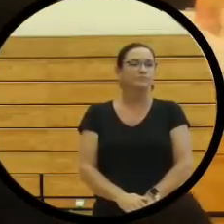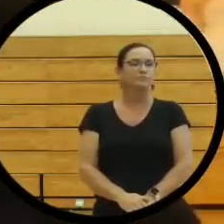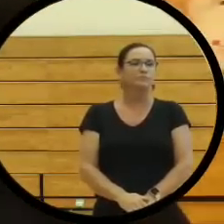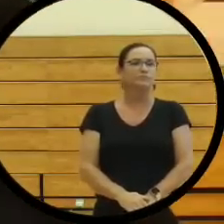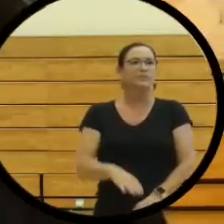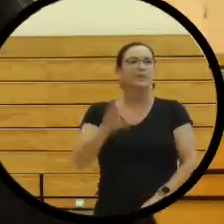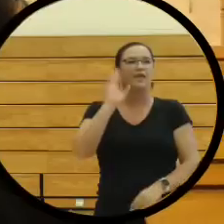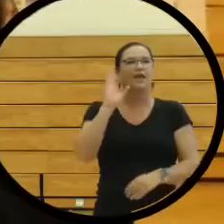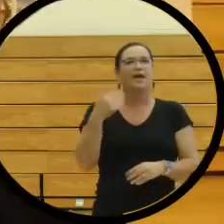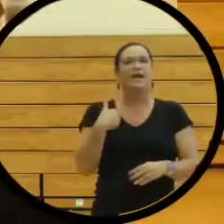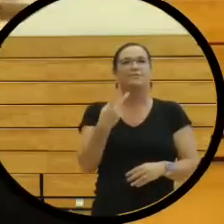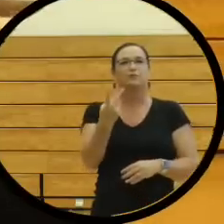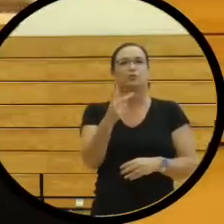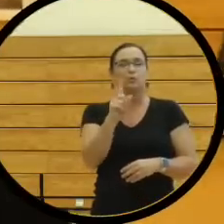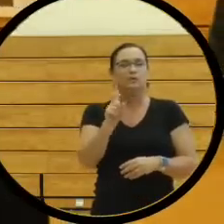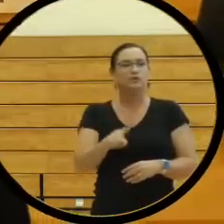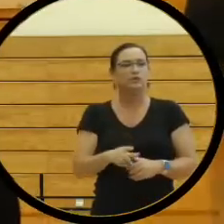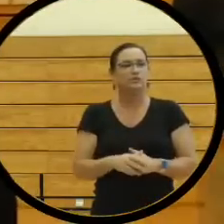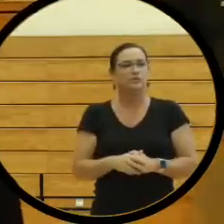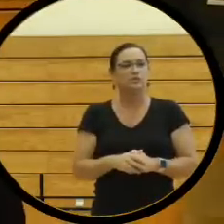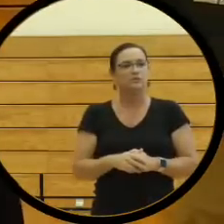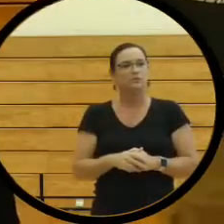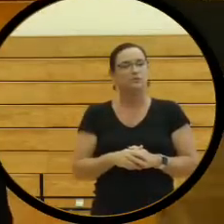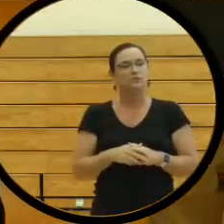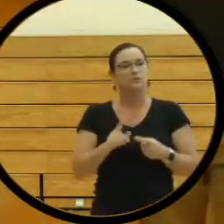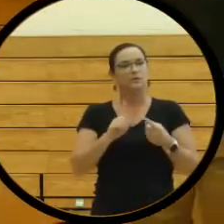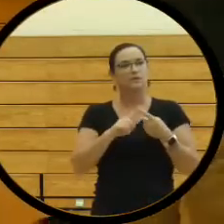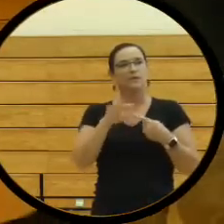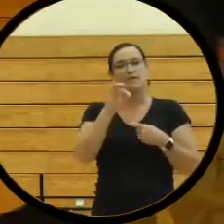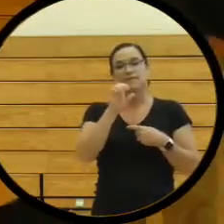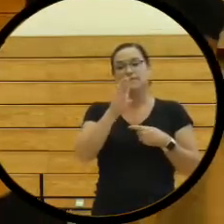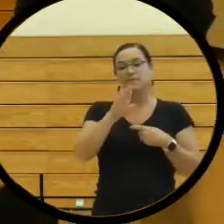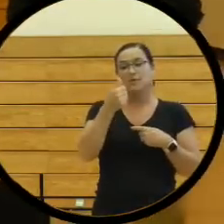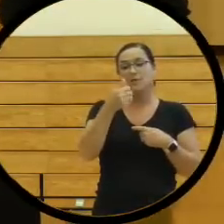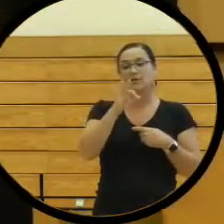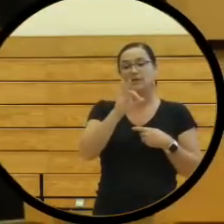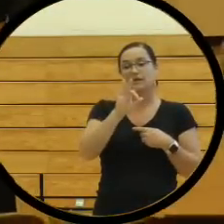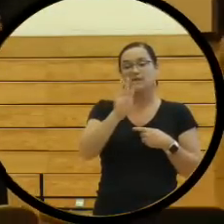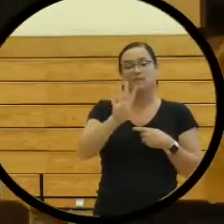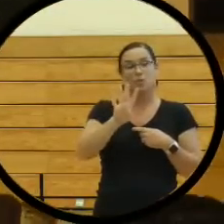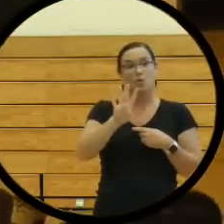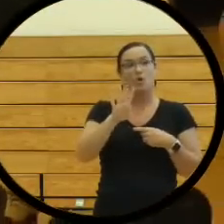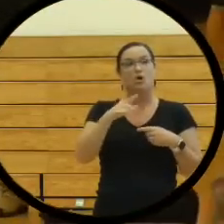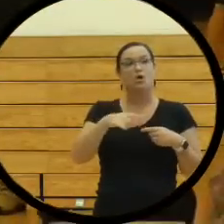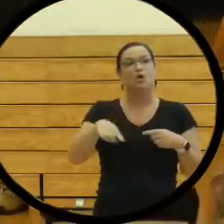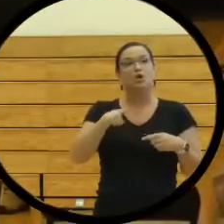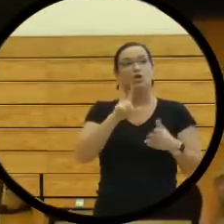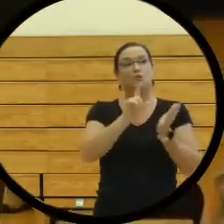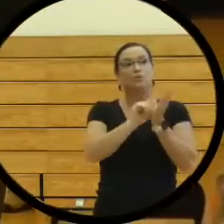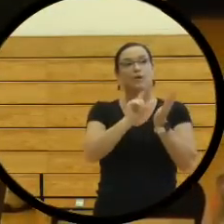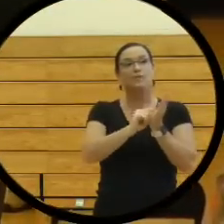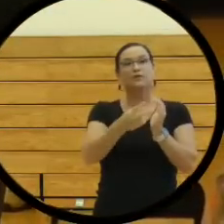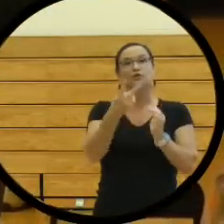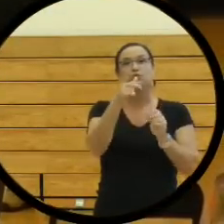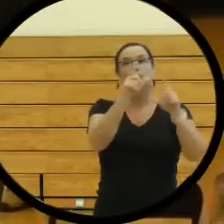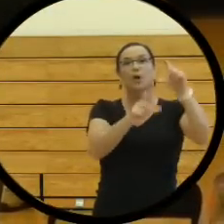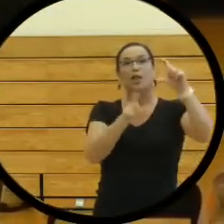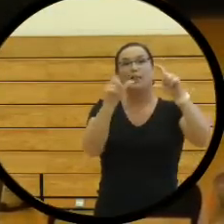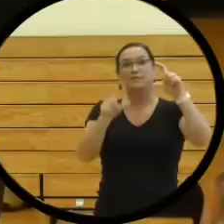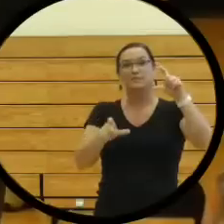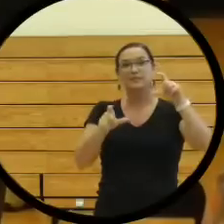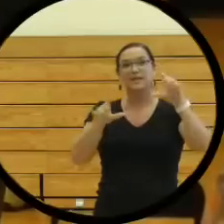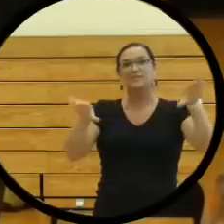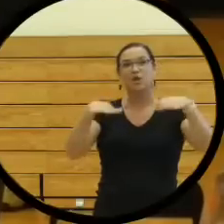I have two questions. In February of 1994, you guys published two columns in Volcano